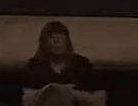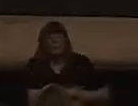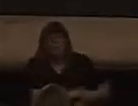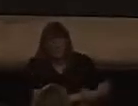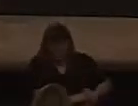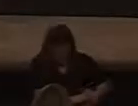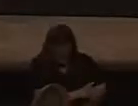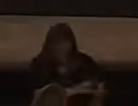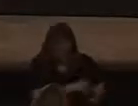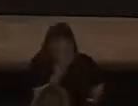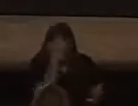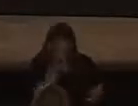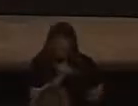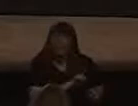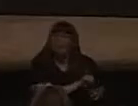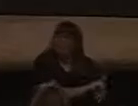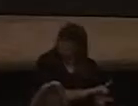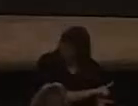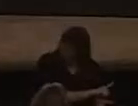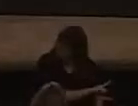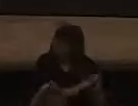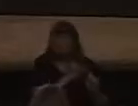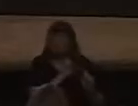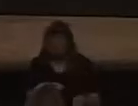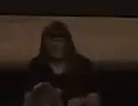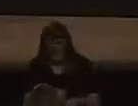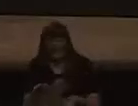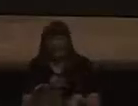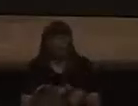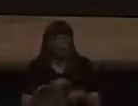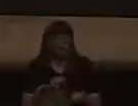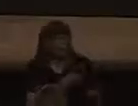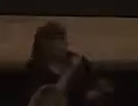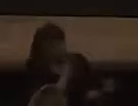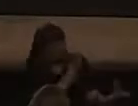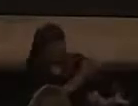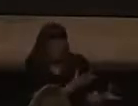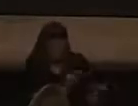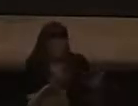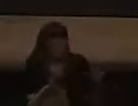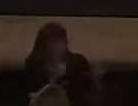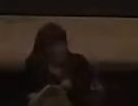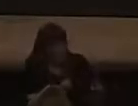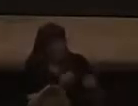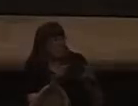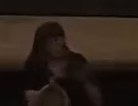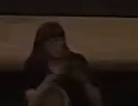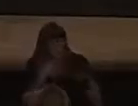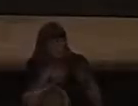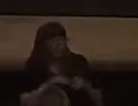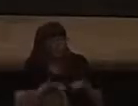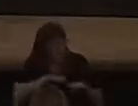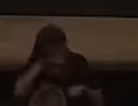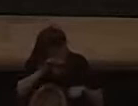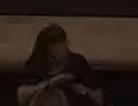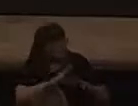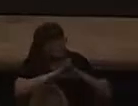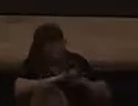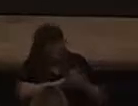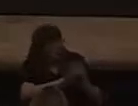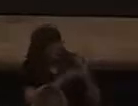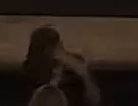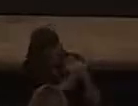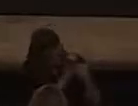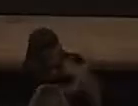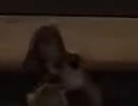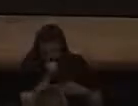they know, and then they move behind you. And, of course, you can alert them to steps or doors or special barriers. But it's not hard